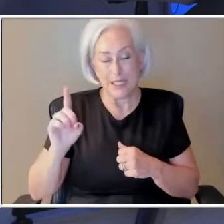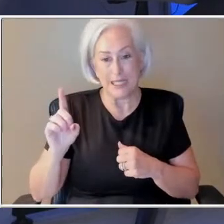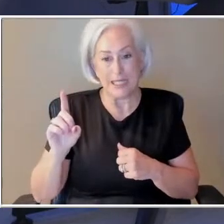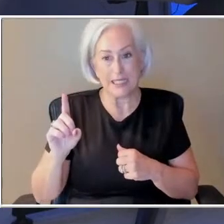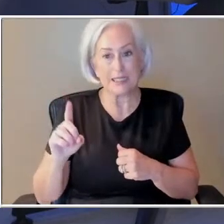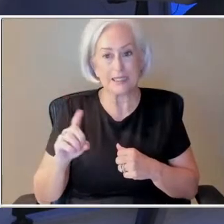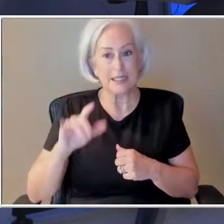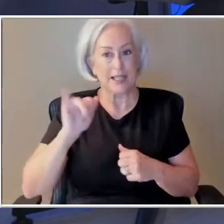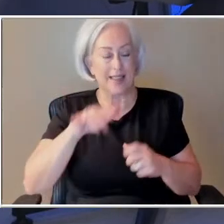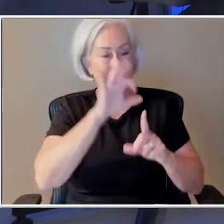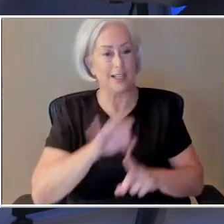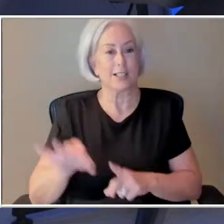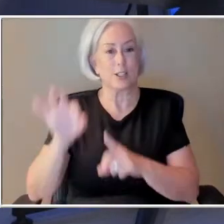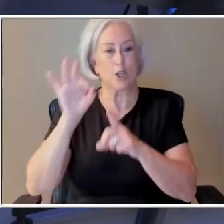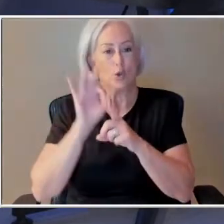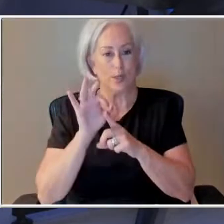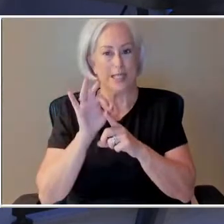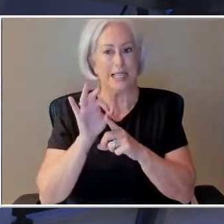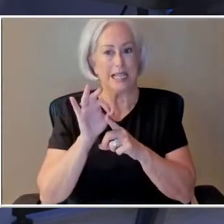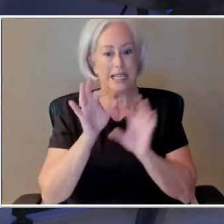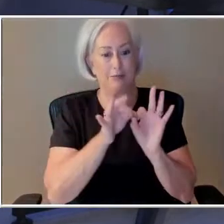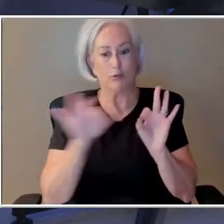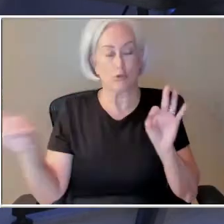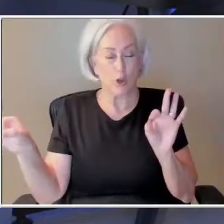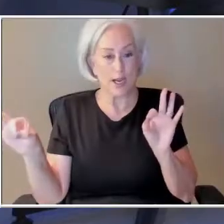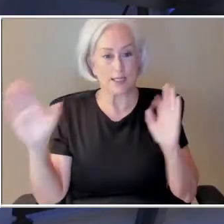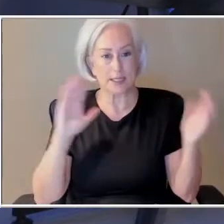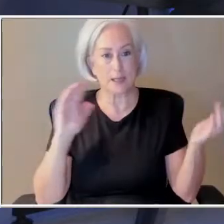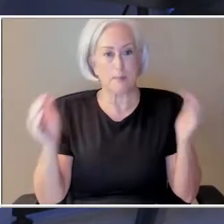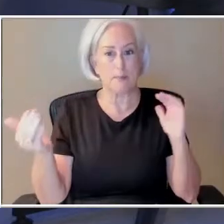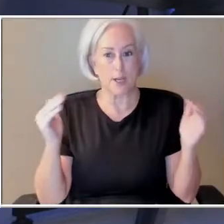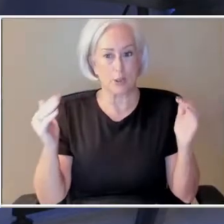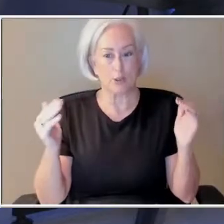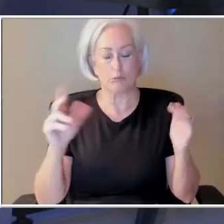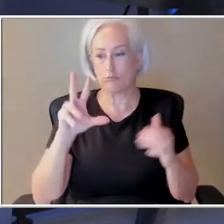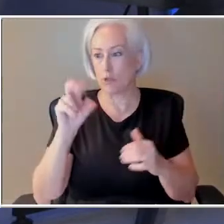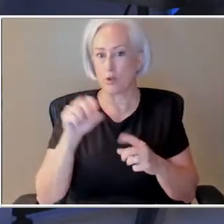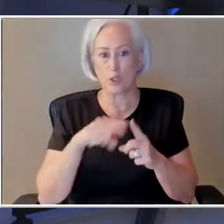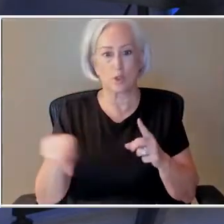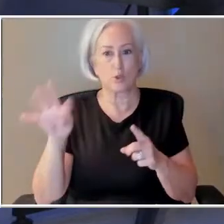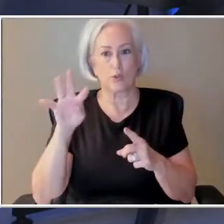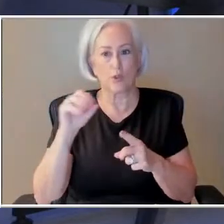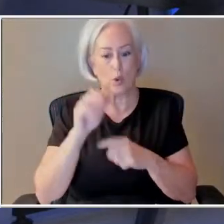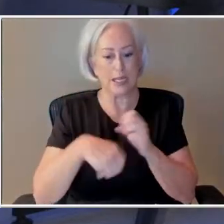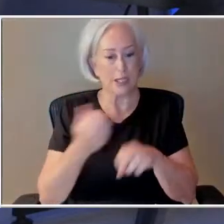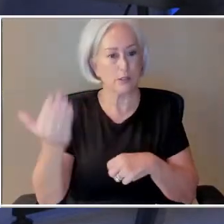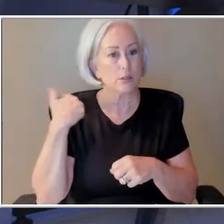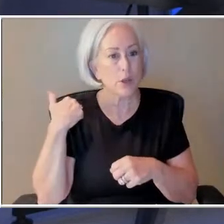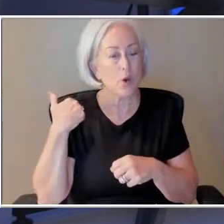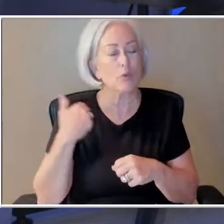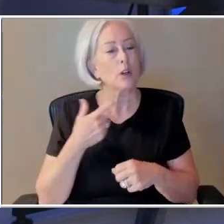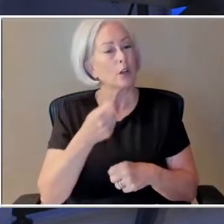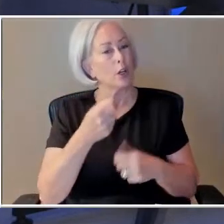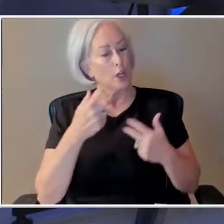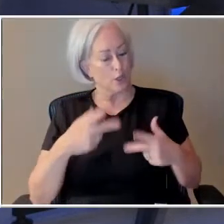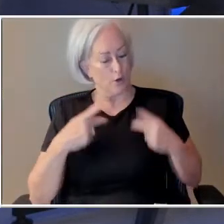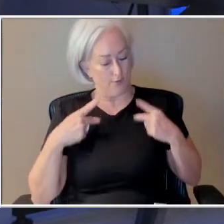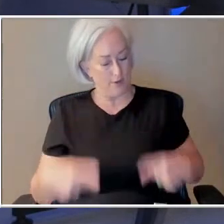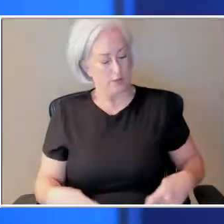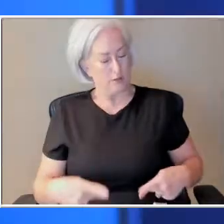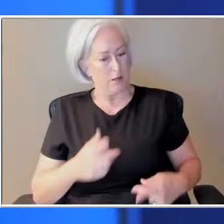unique phrase to hear when you compare it to what we used to hear 30, 40 years ago. Yes. How are you feeling physically today?